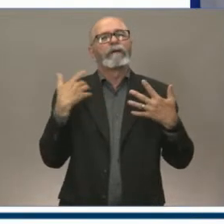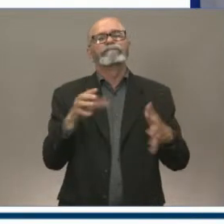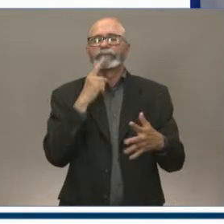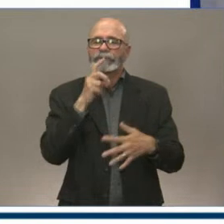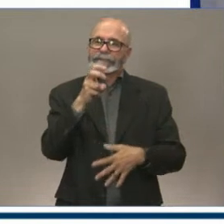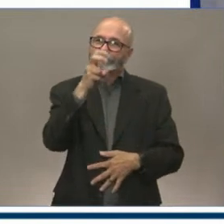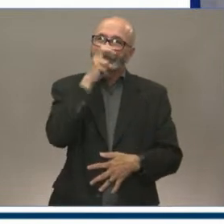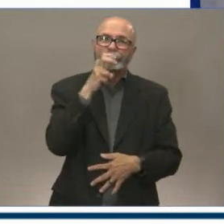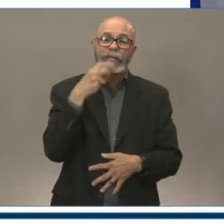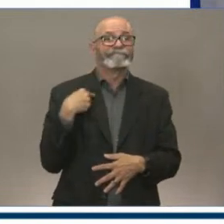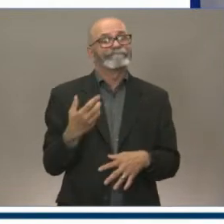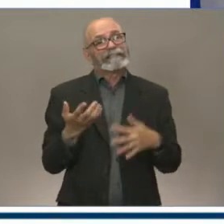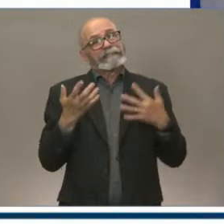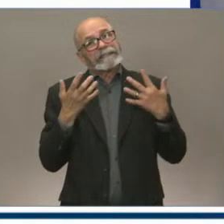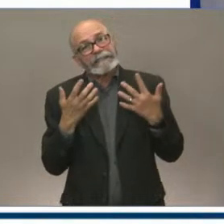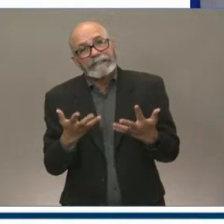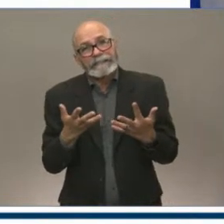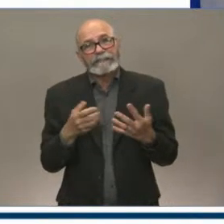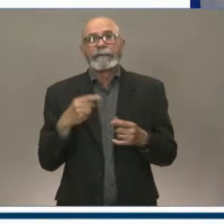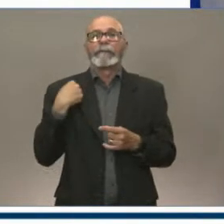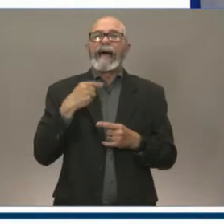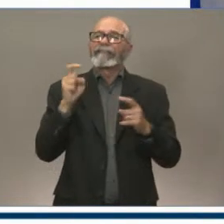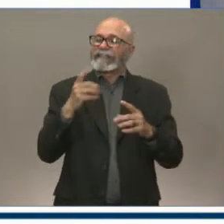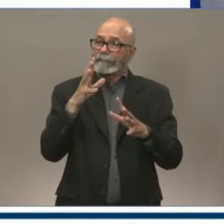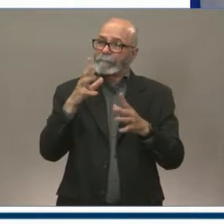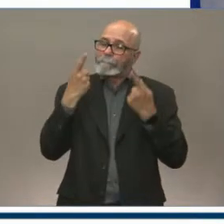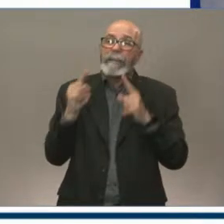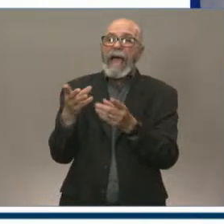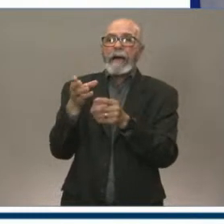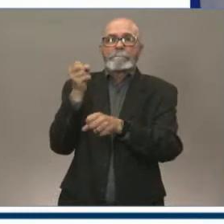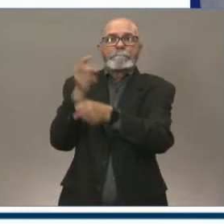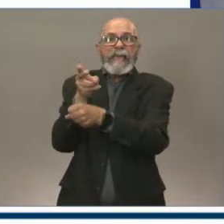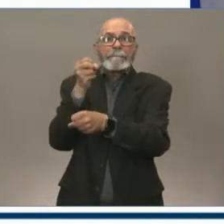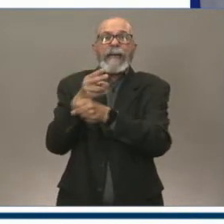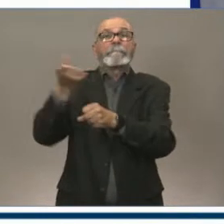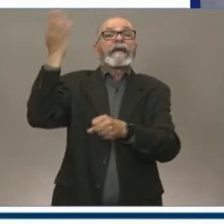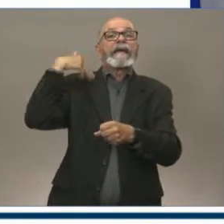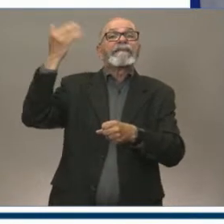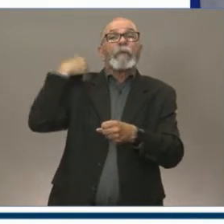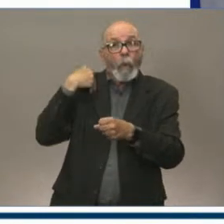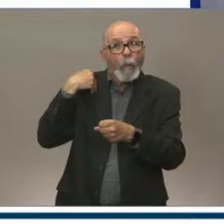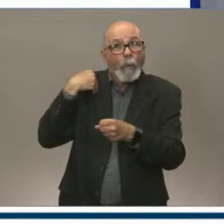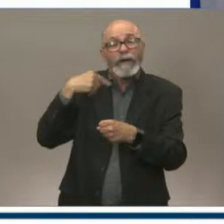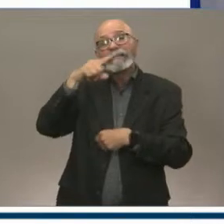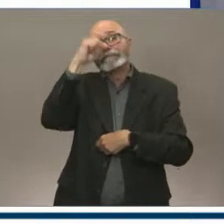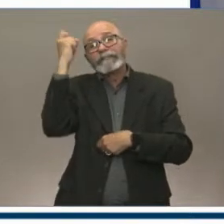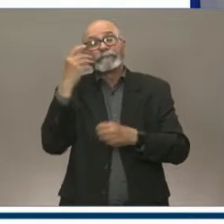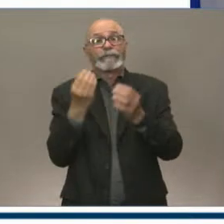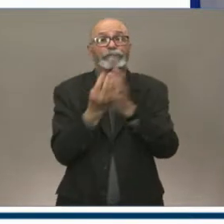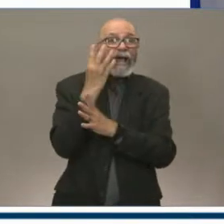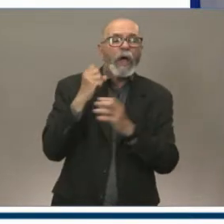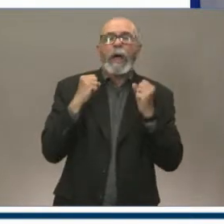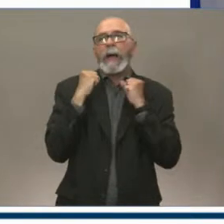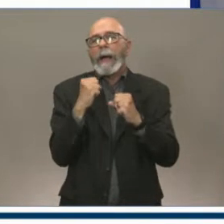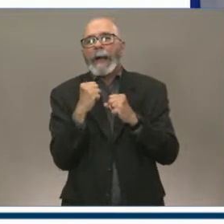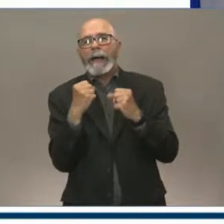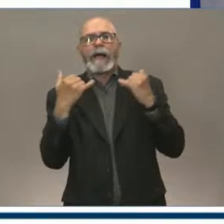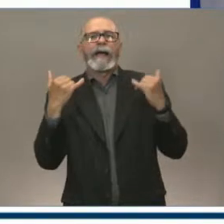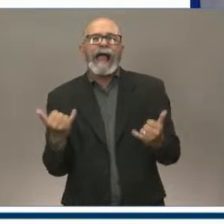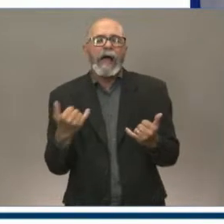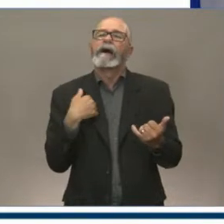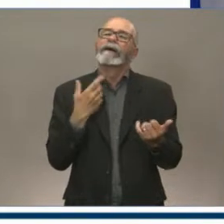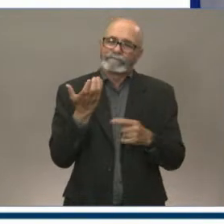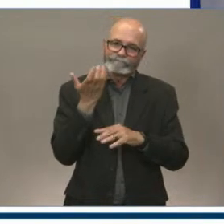2 waves. We closed quickly and extensively, and today we are doing the same thing. It worked before, and